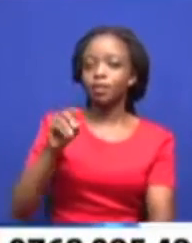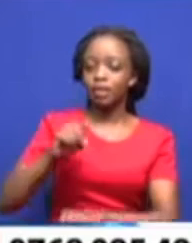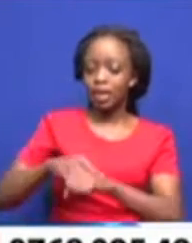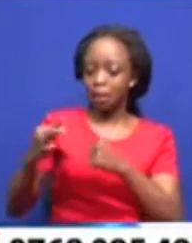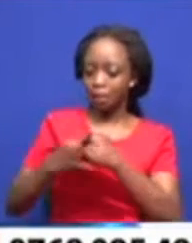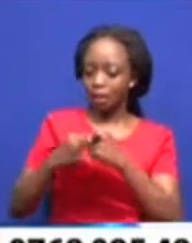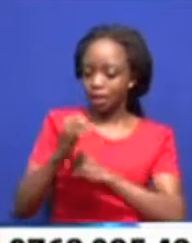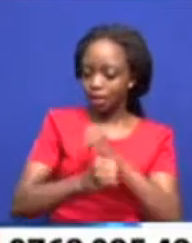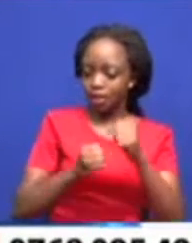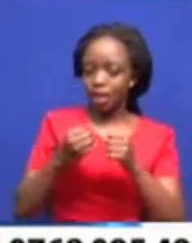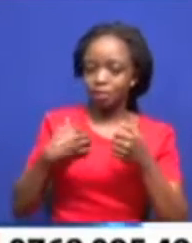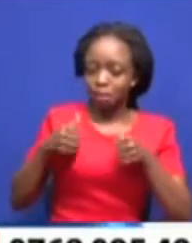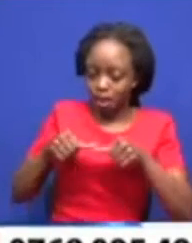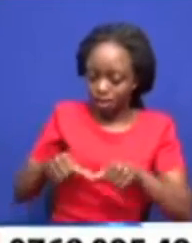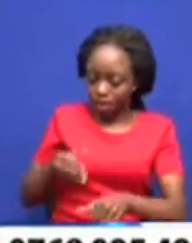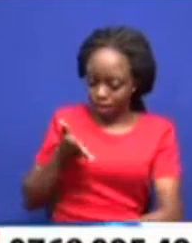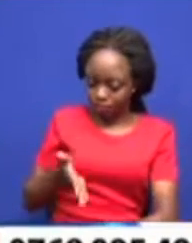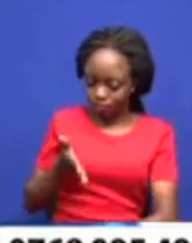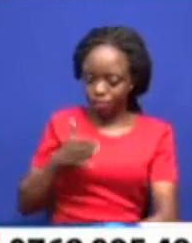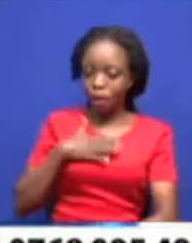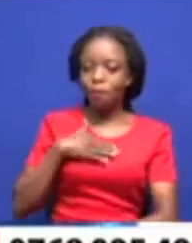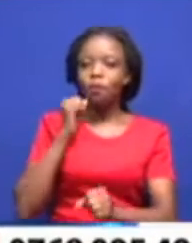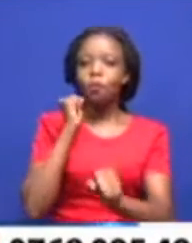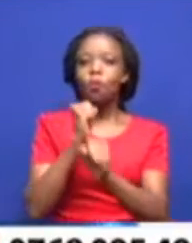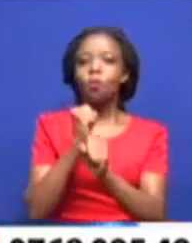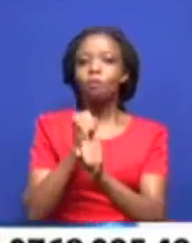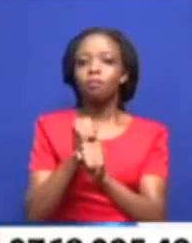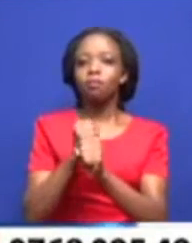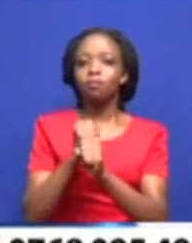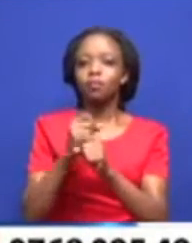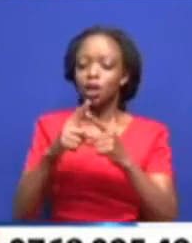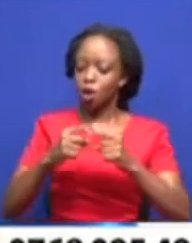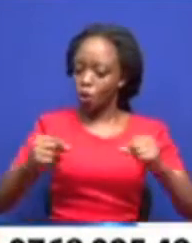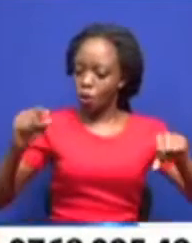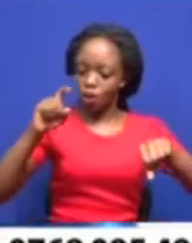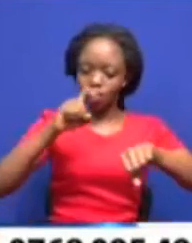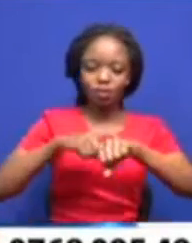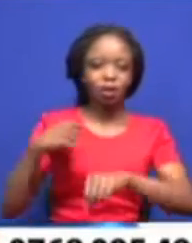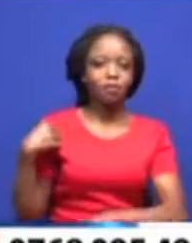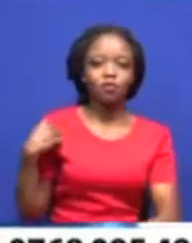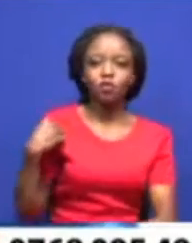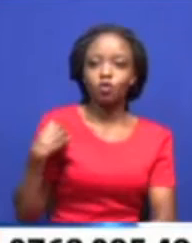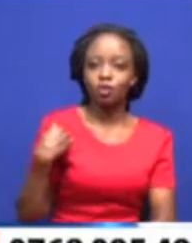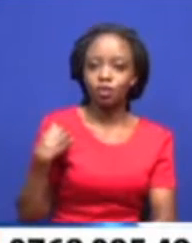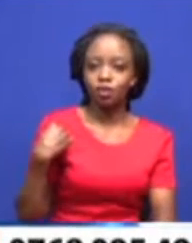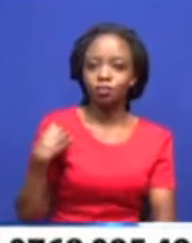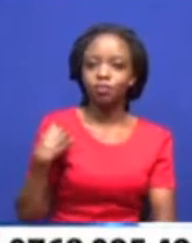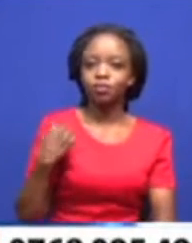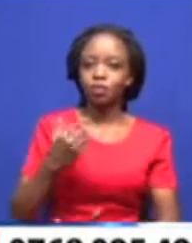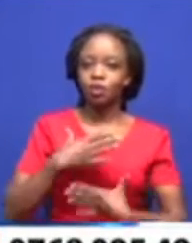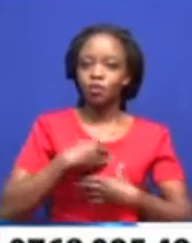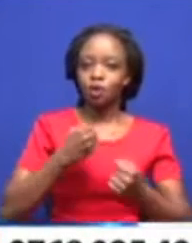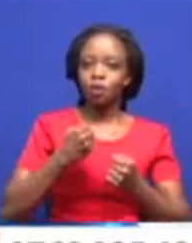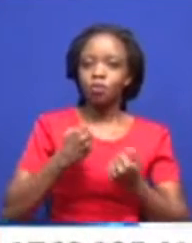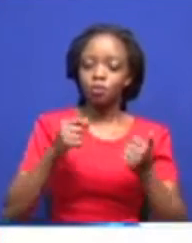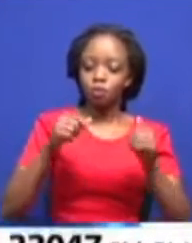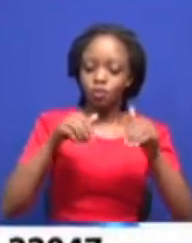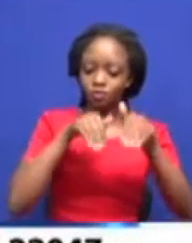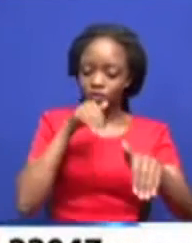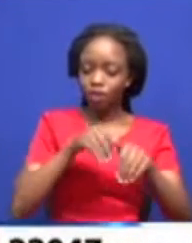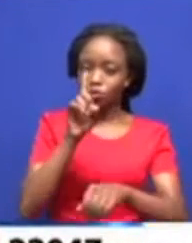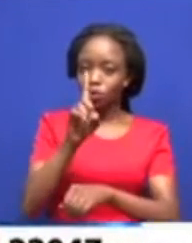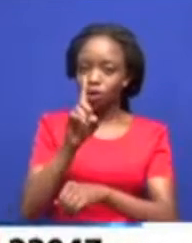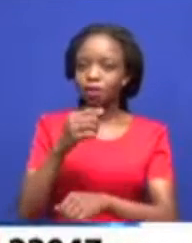8 years only I'm here, I was working, I was a long-term volunteer with an organization called The One Campaign. I was a board member of